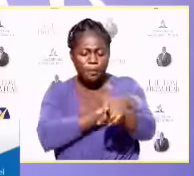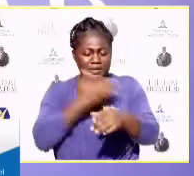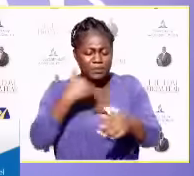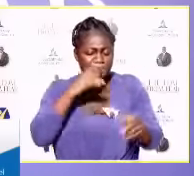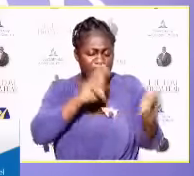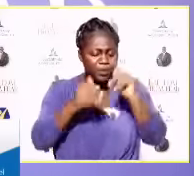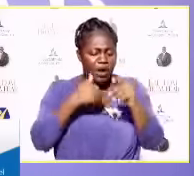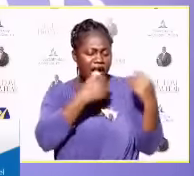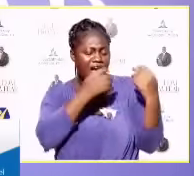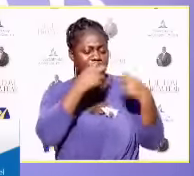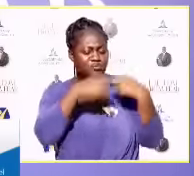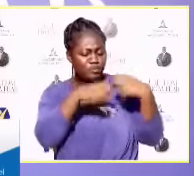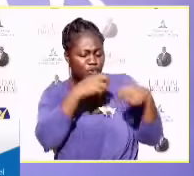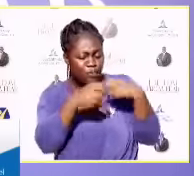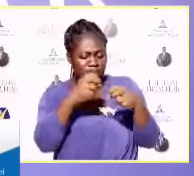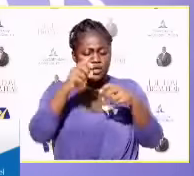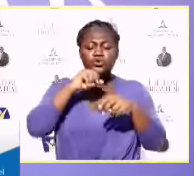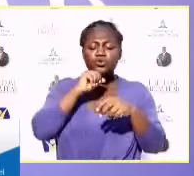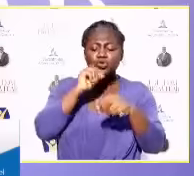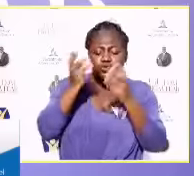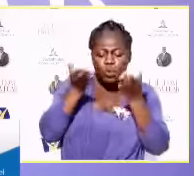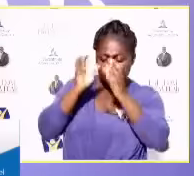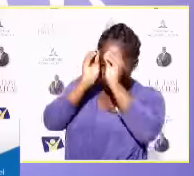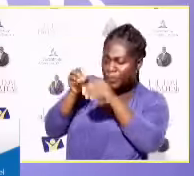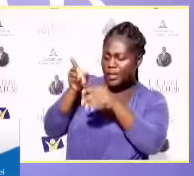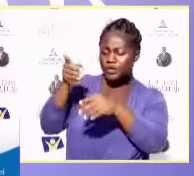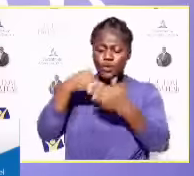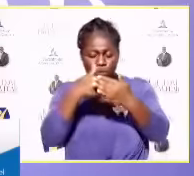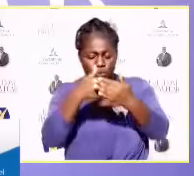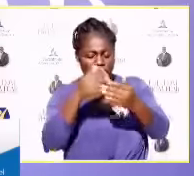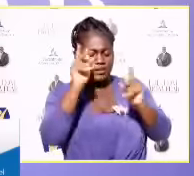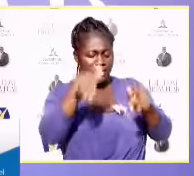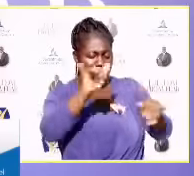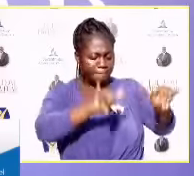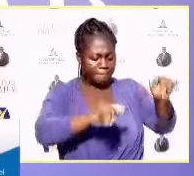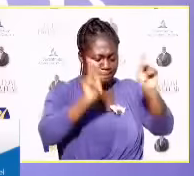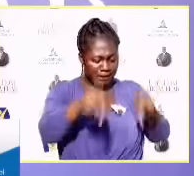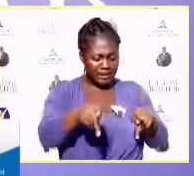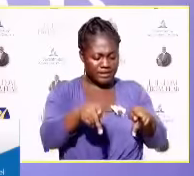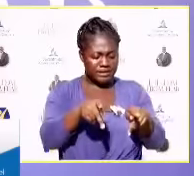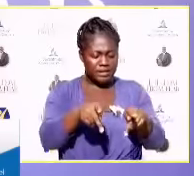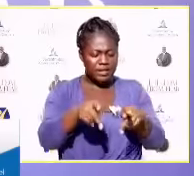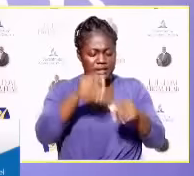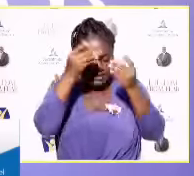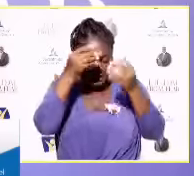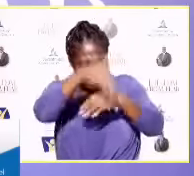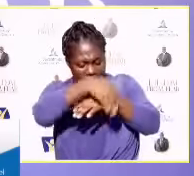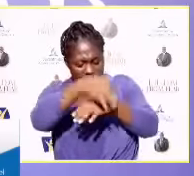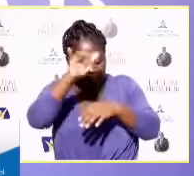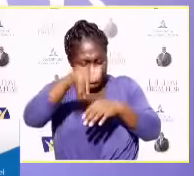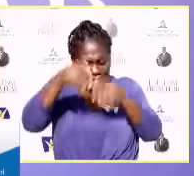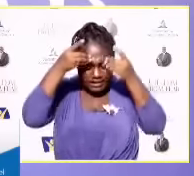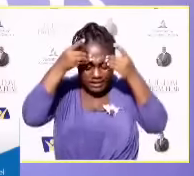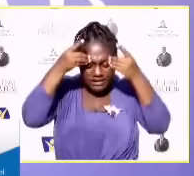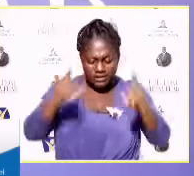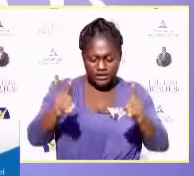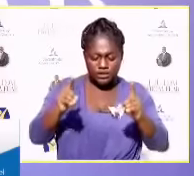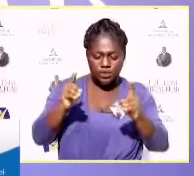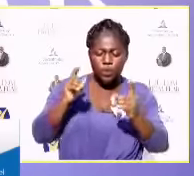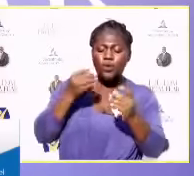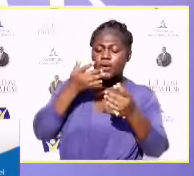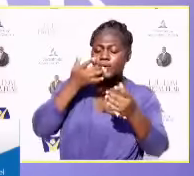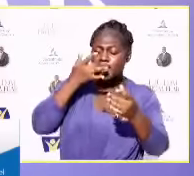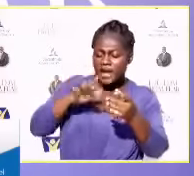to obey you. Get close to that person, dear God, that tonight that decision may be made in your favor.